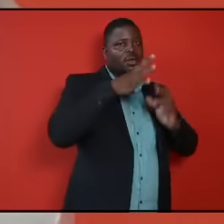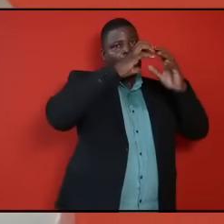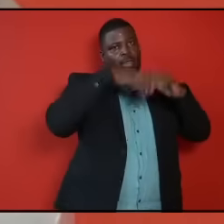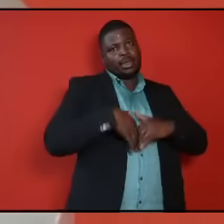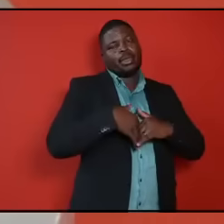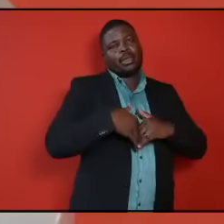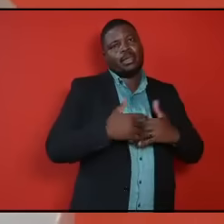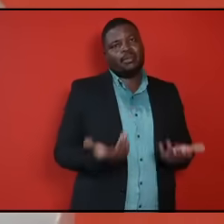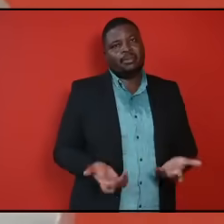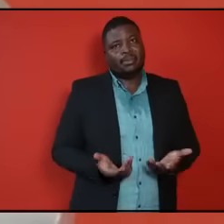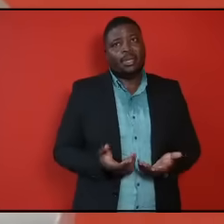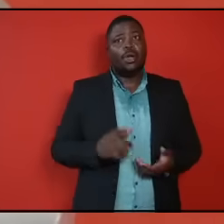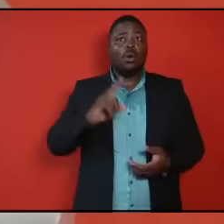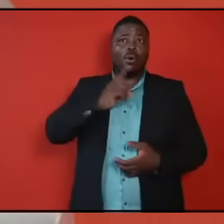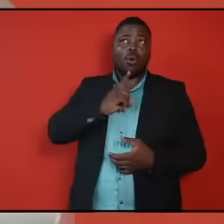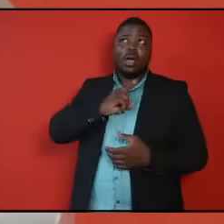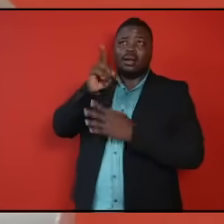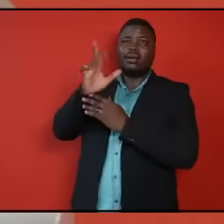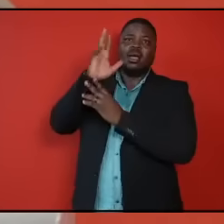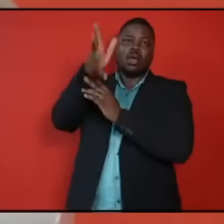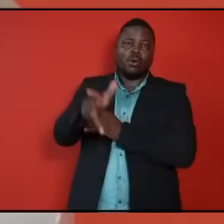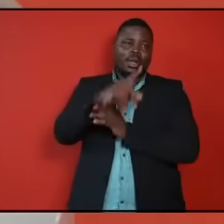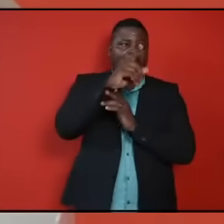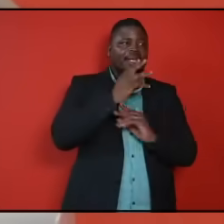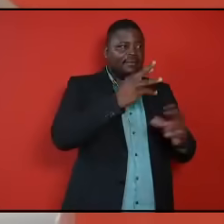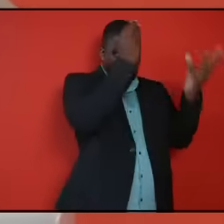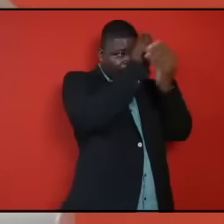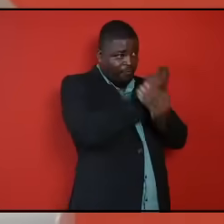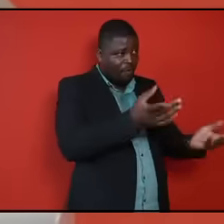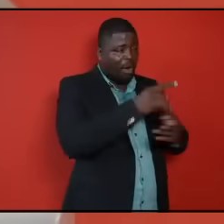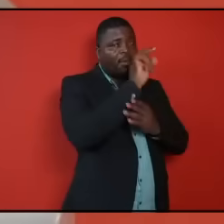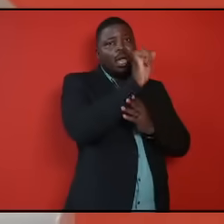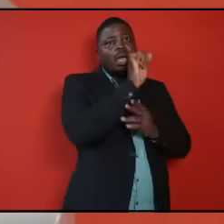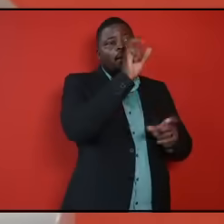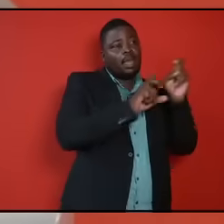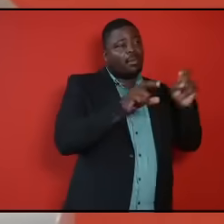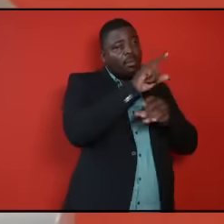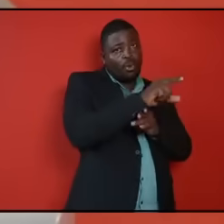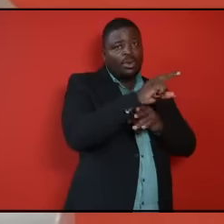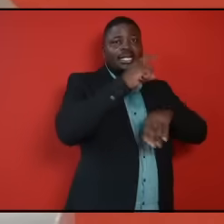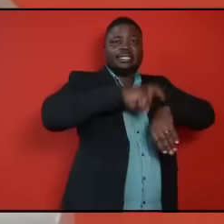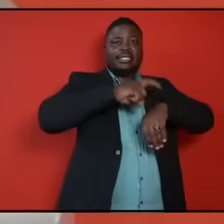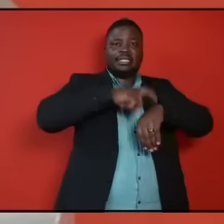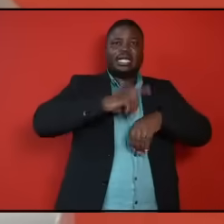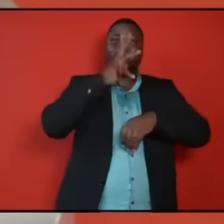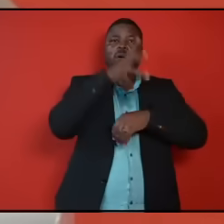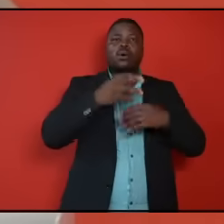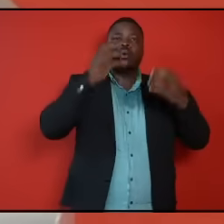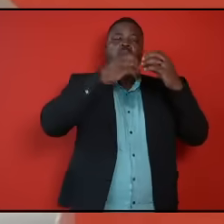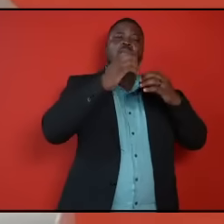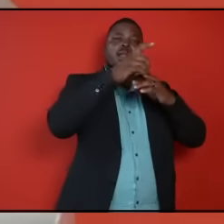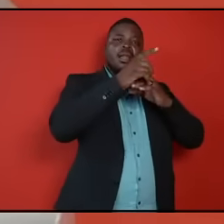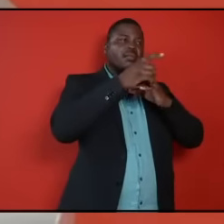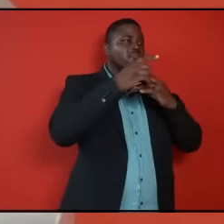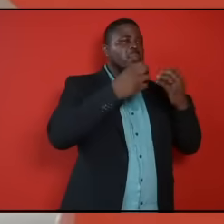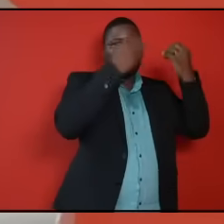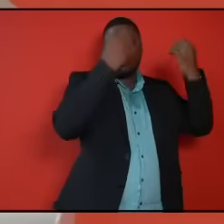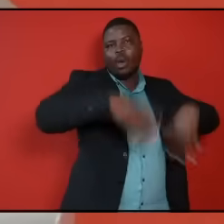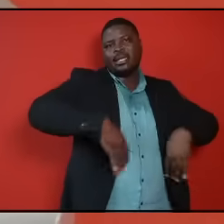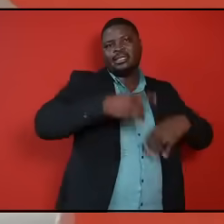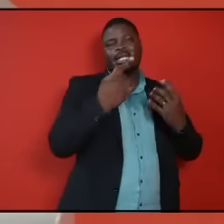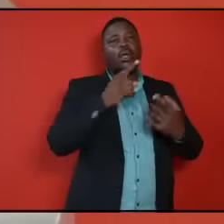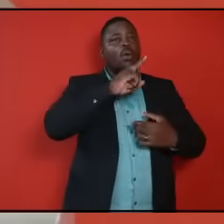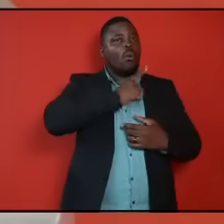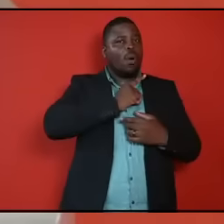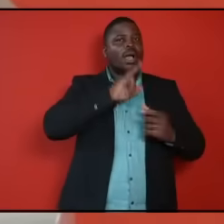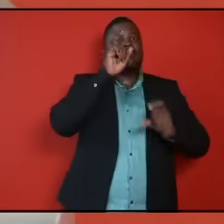told you to bring these people into the fold. Was a waste of time because they were not going to support you throughout. You were supposed